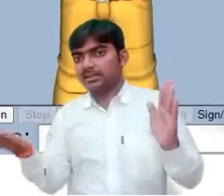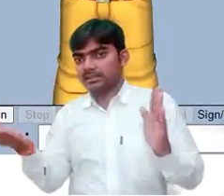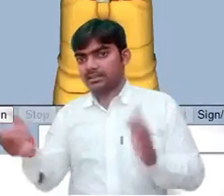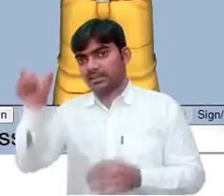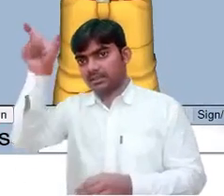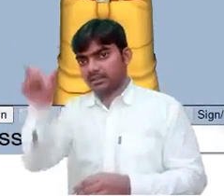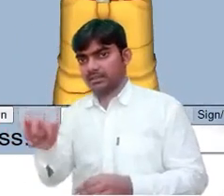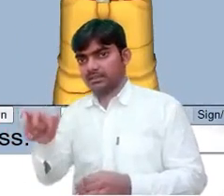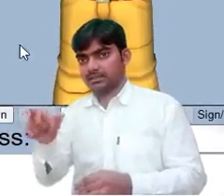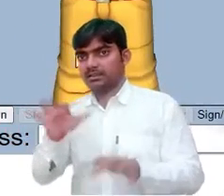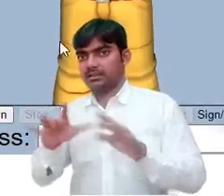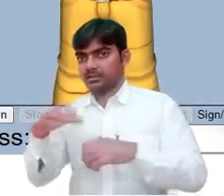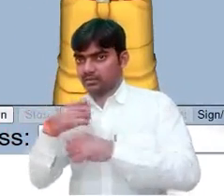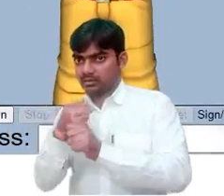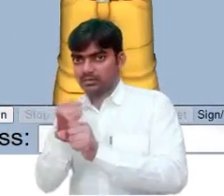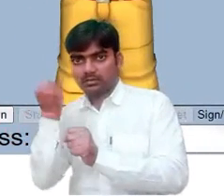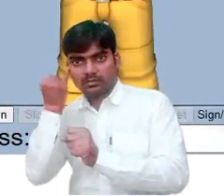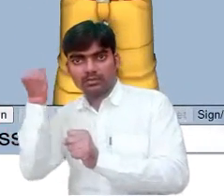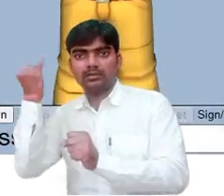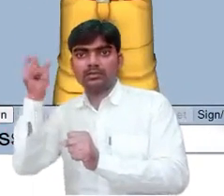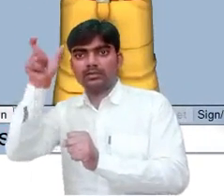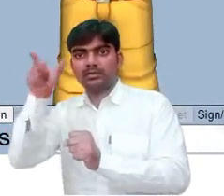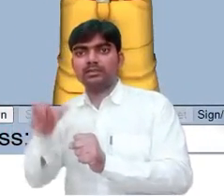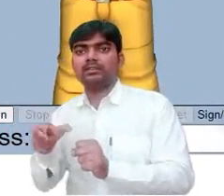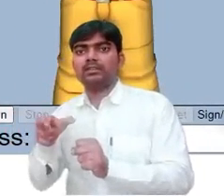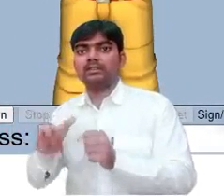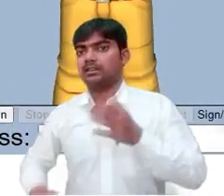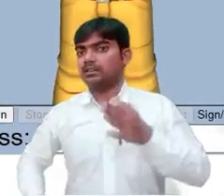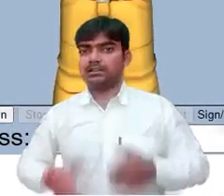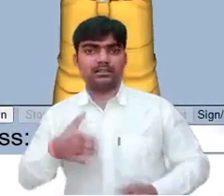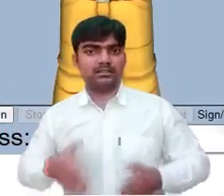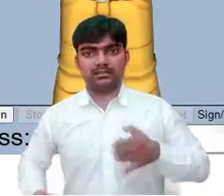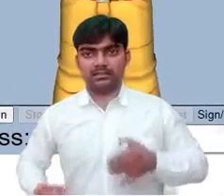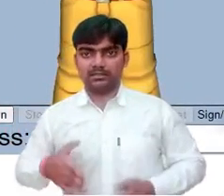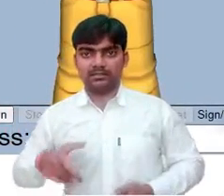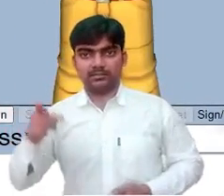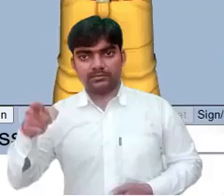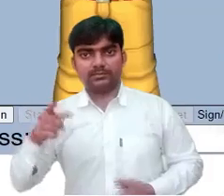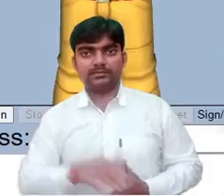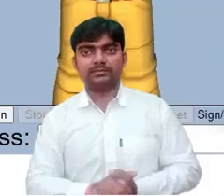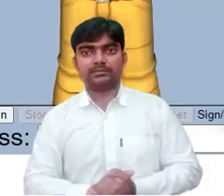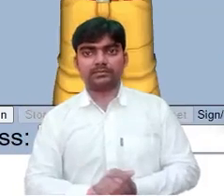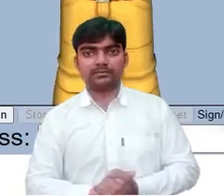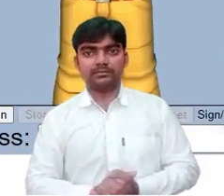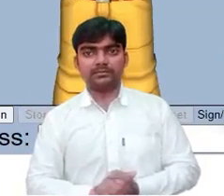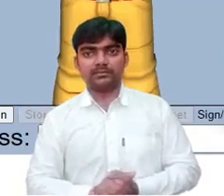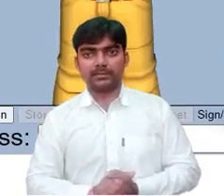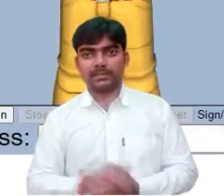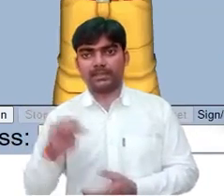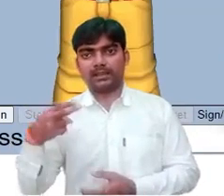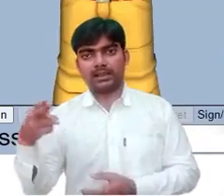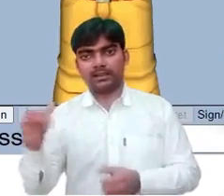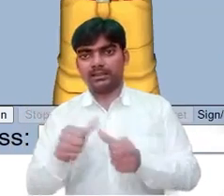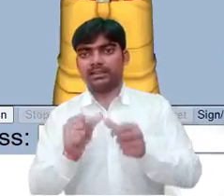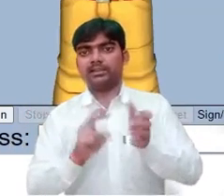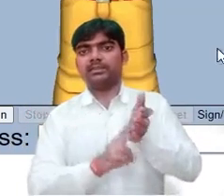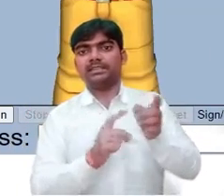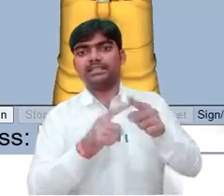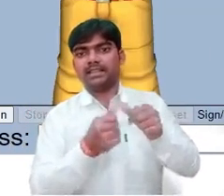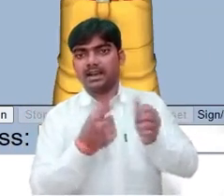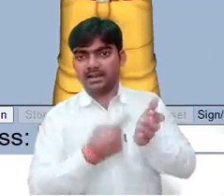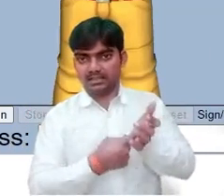side, there is a computer generated avatar which will play the announcements in Indian Sign